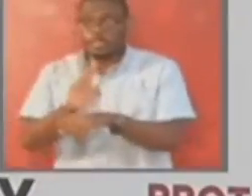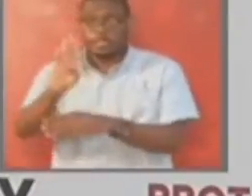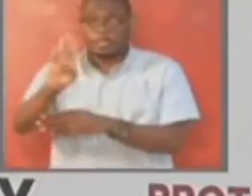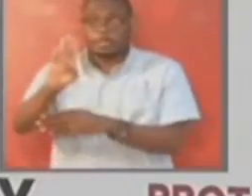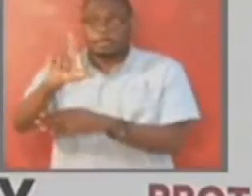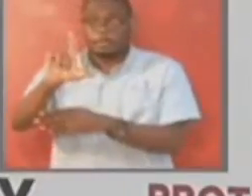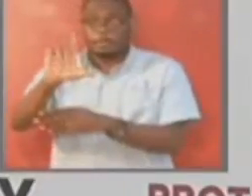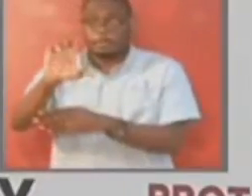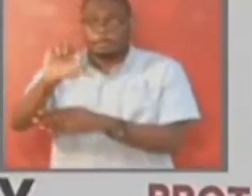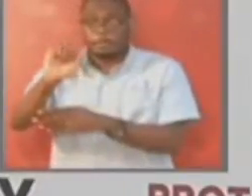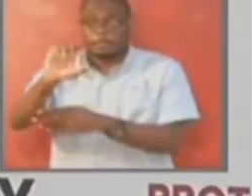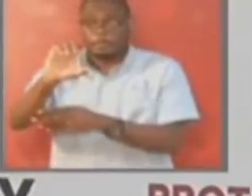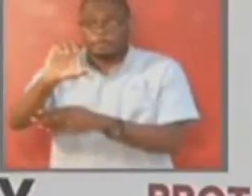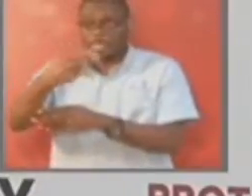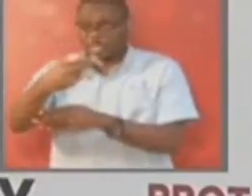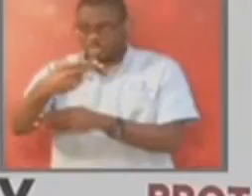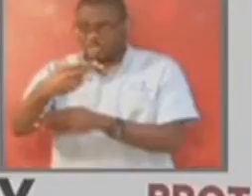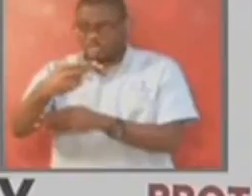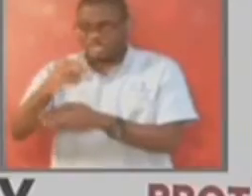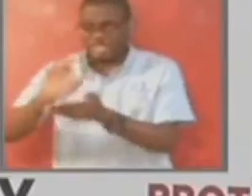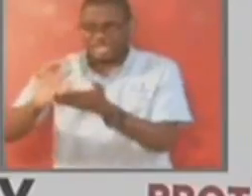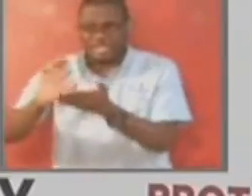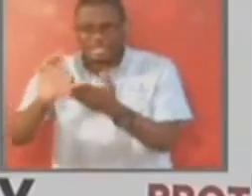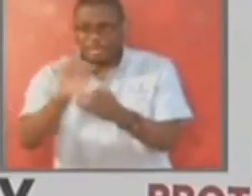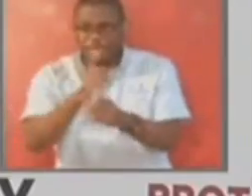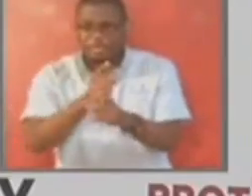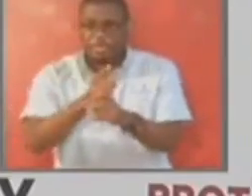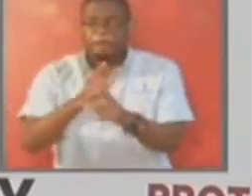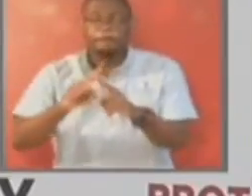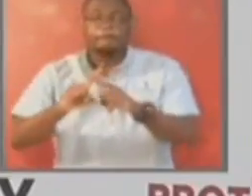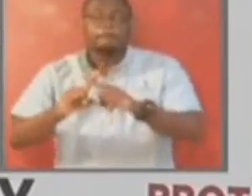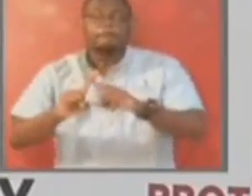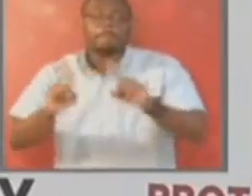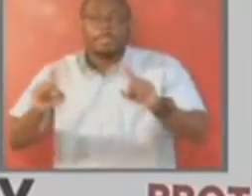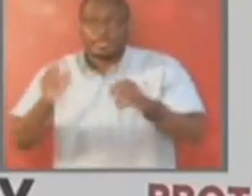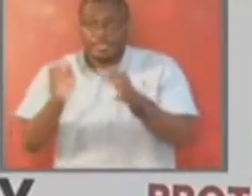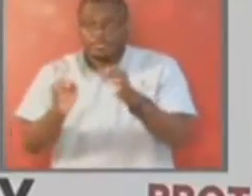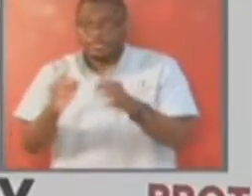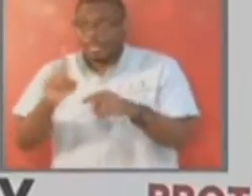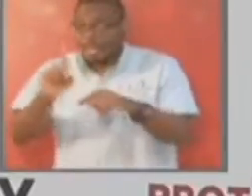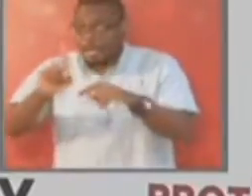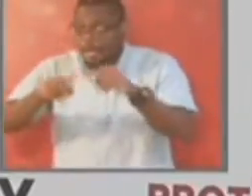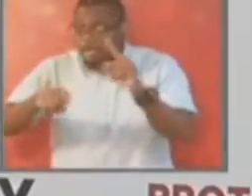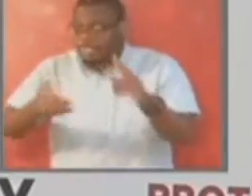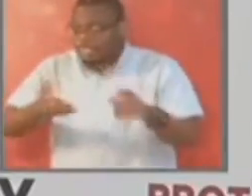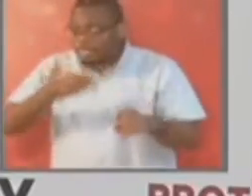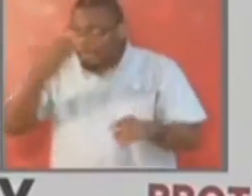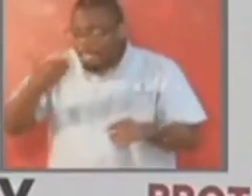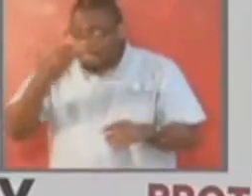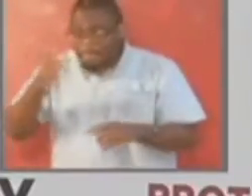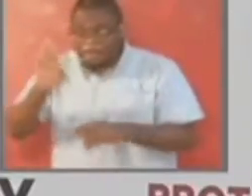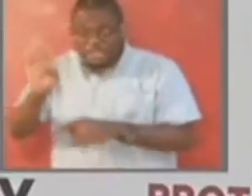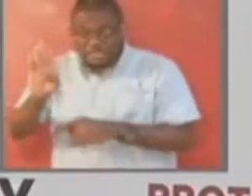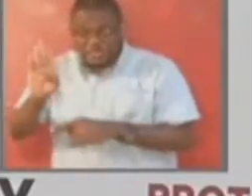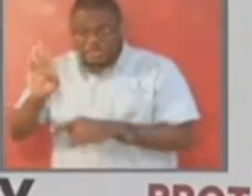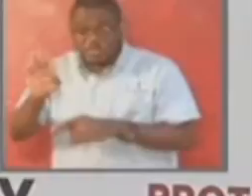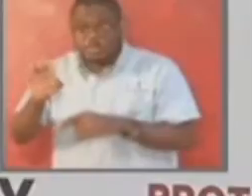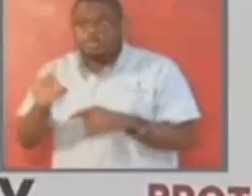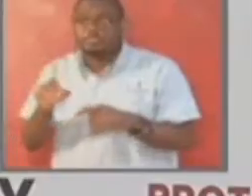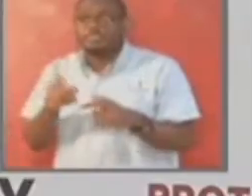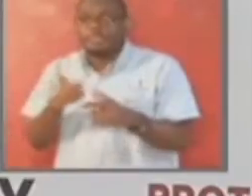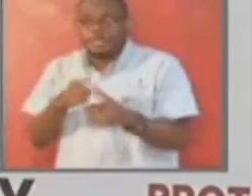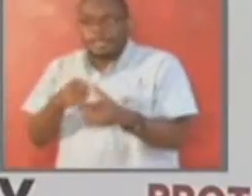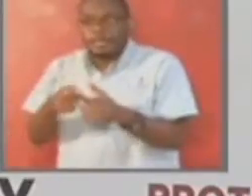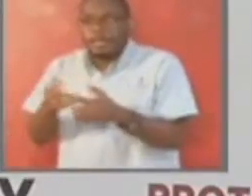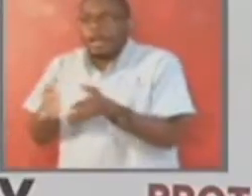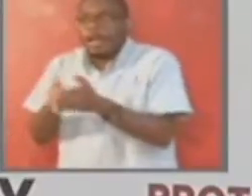adequate cleaning. What I would suggest is for persons who cannot tolerate the scent, perhaps what they can do is have someone else clean and